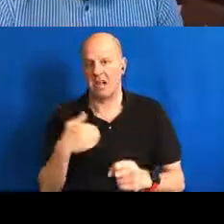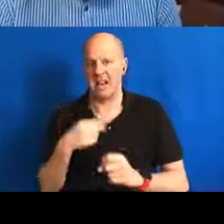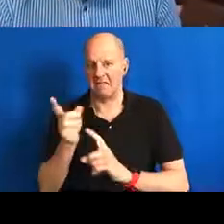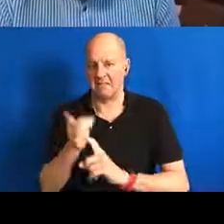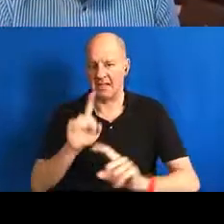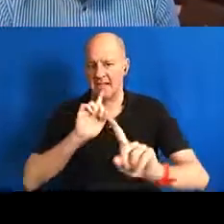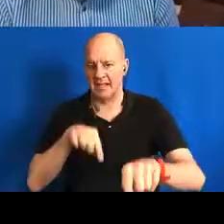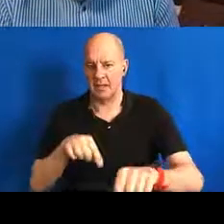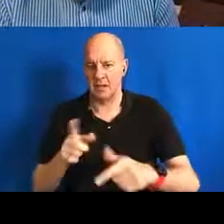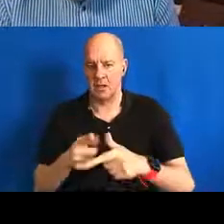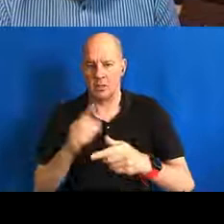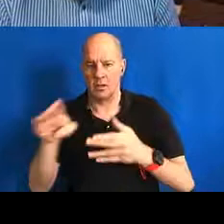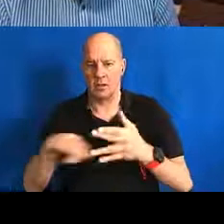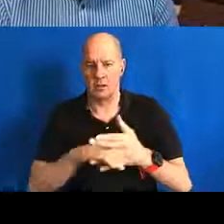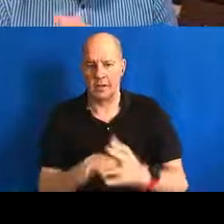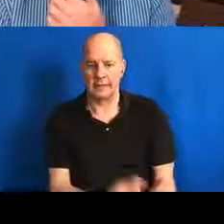and then we'll have a break.